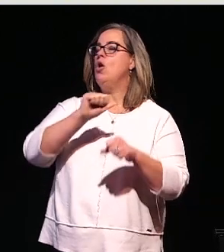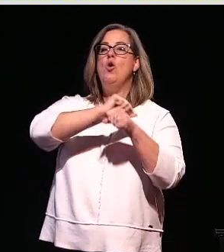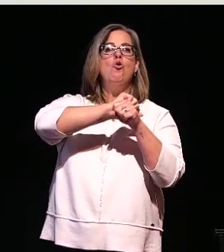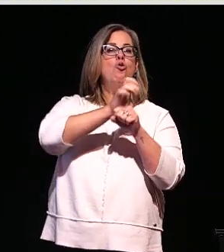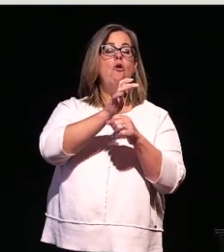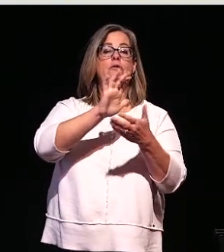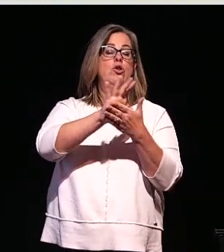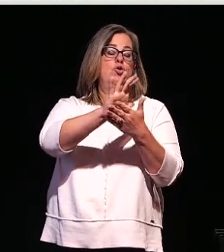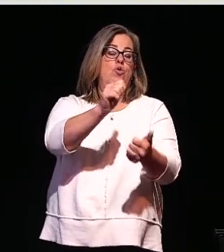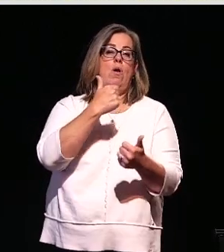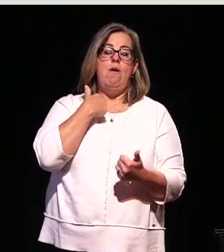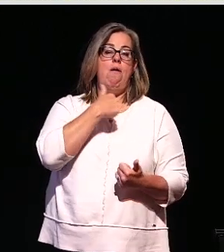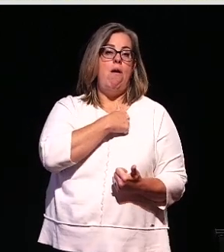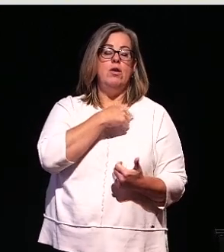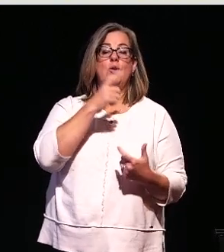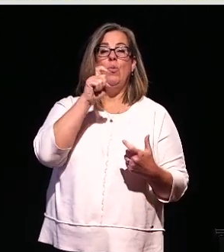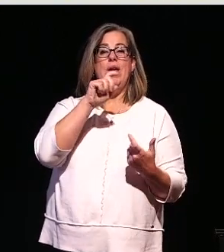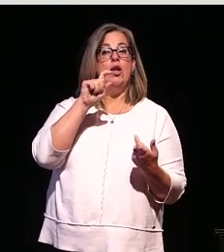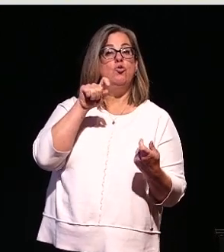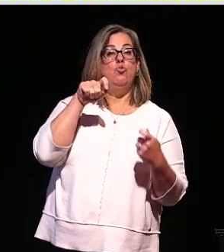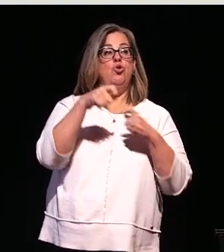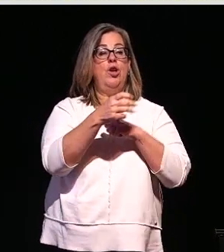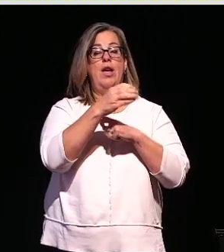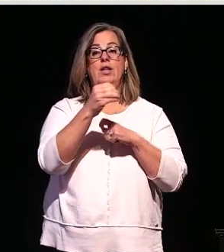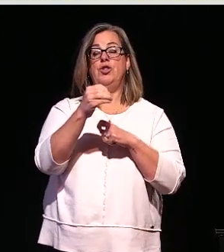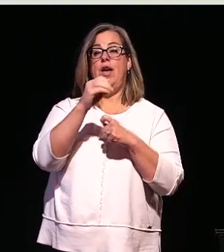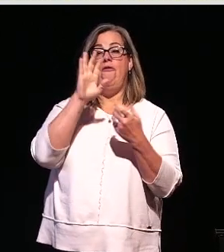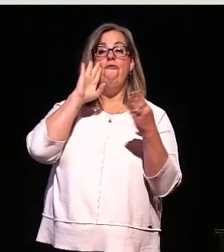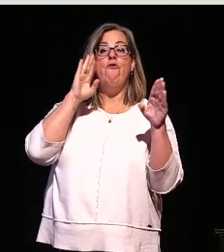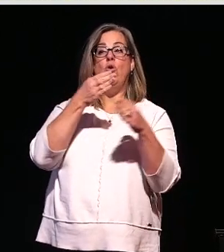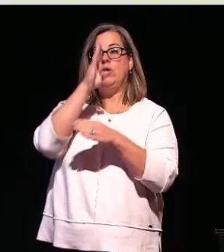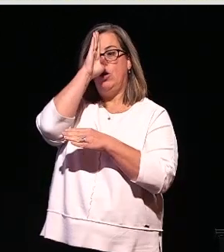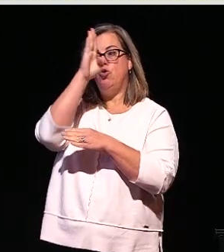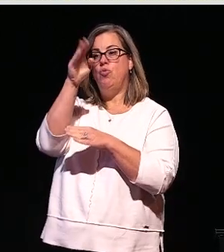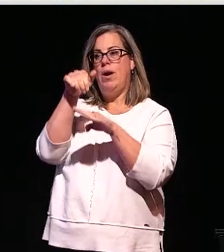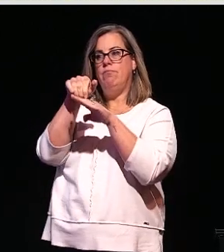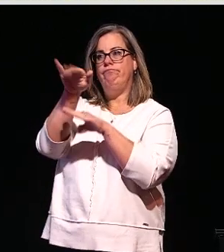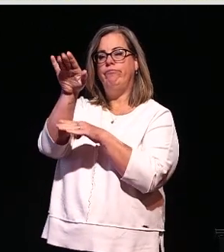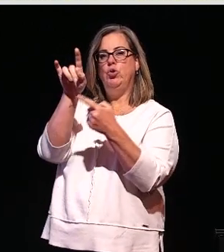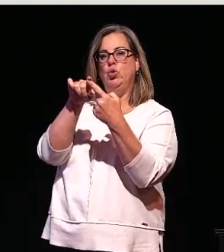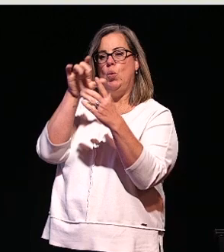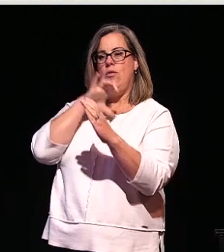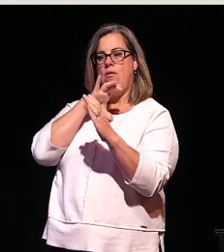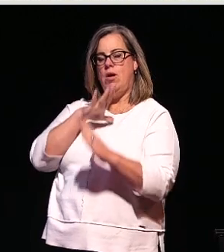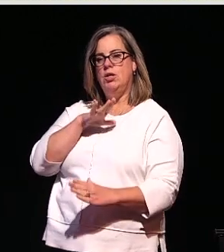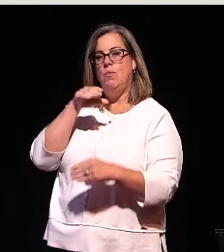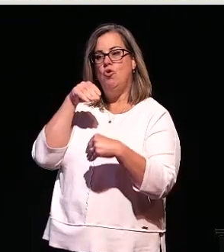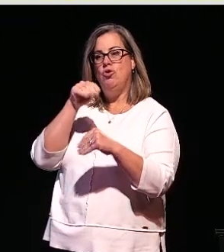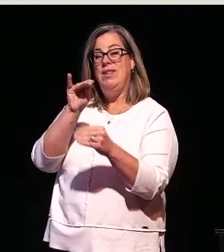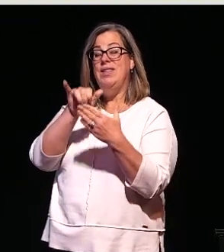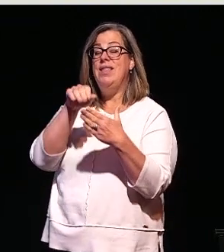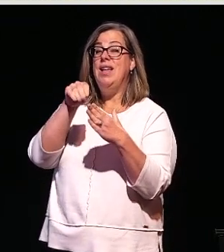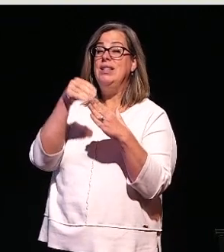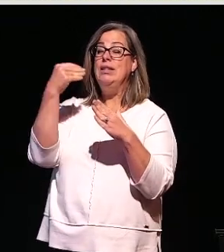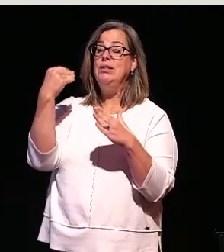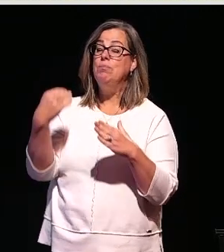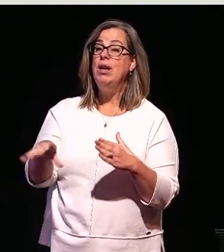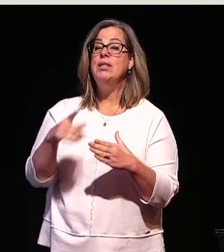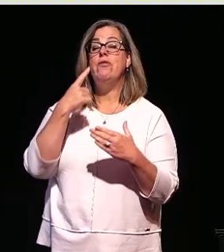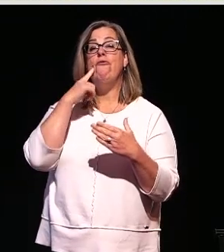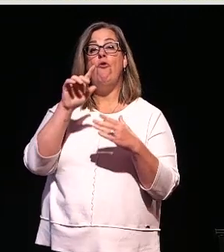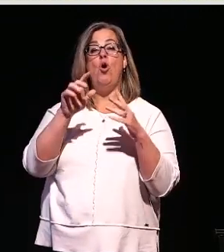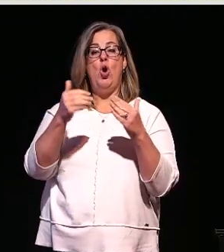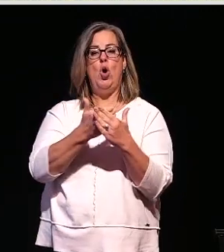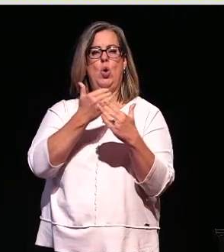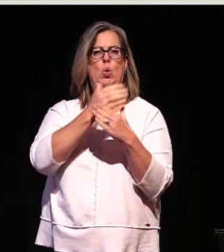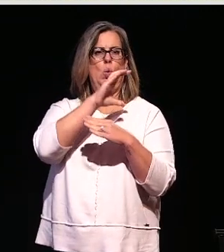We had to pivot and focus on direct-to-consumer sales on our website, which is very challenging and expensive for a bootstrapping startup.